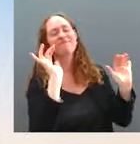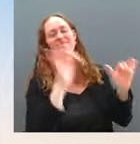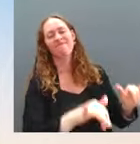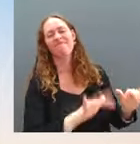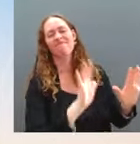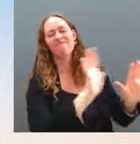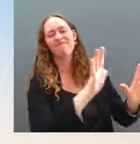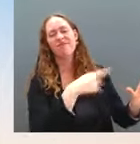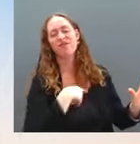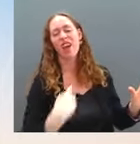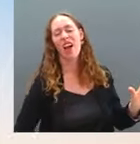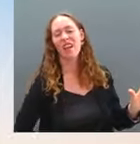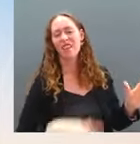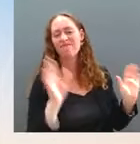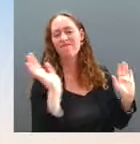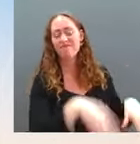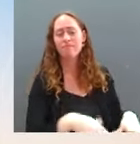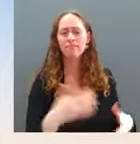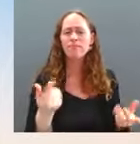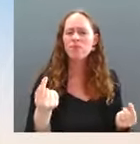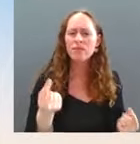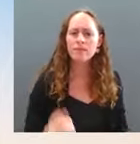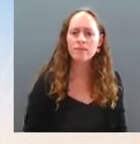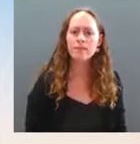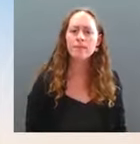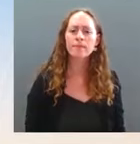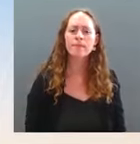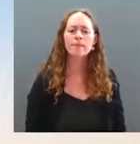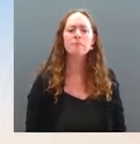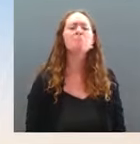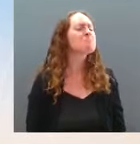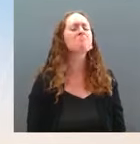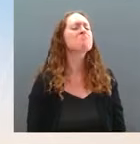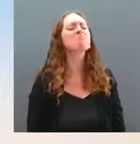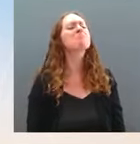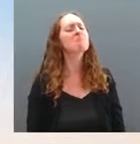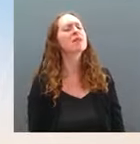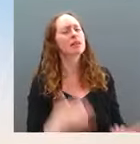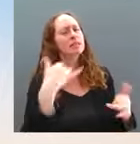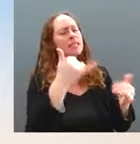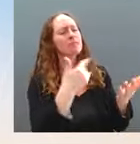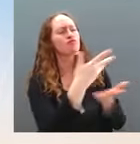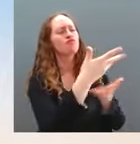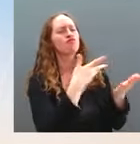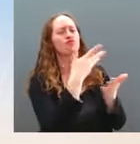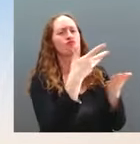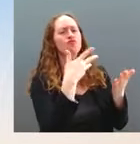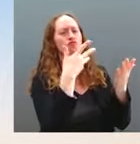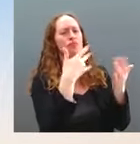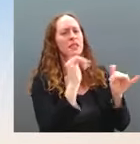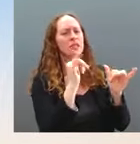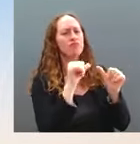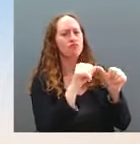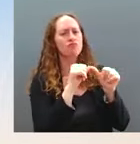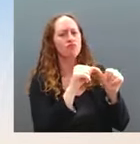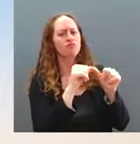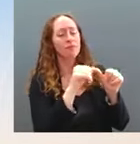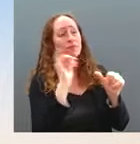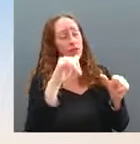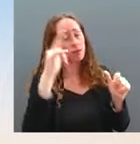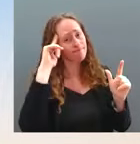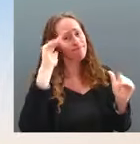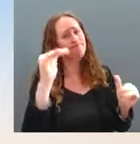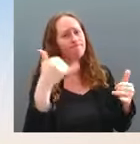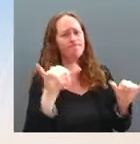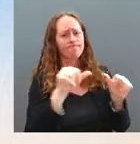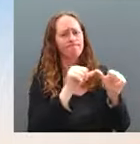with China, I would expect, including our expectation that they abide by sanctions and that they not provide material support to